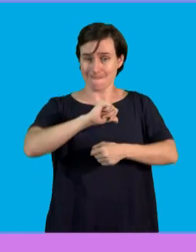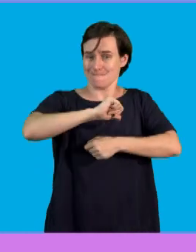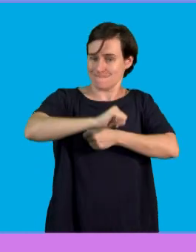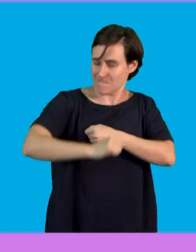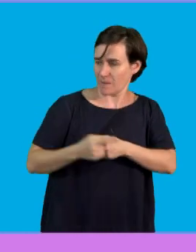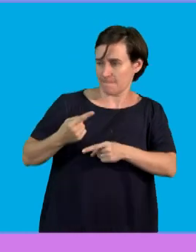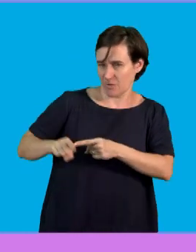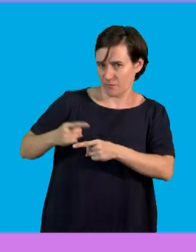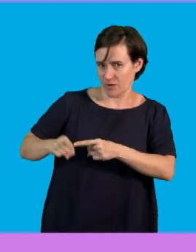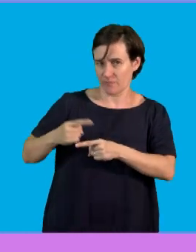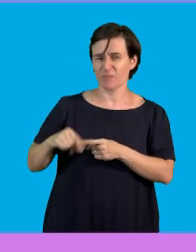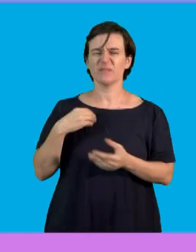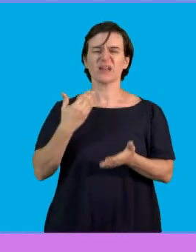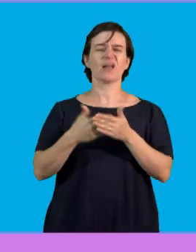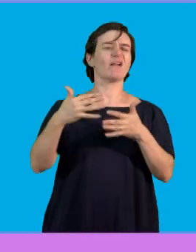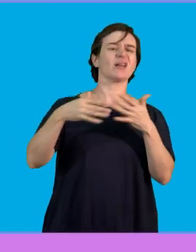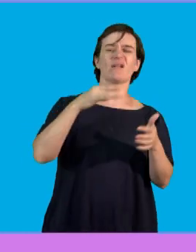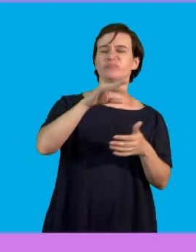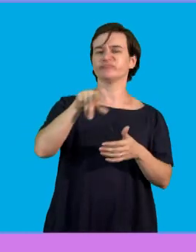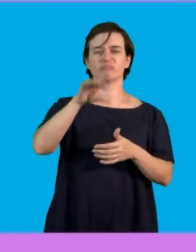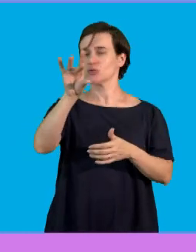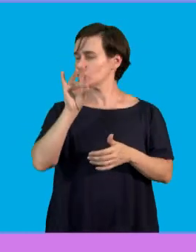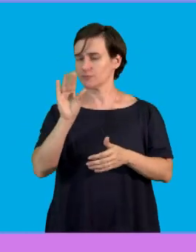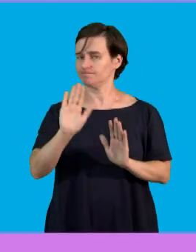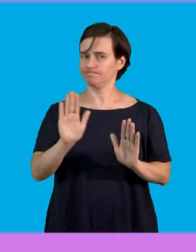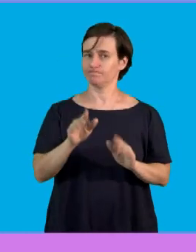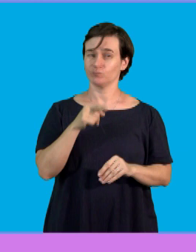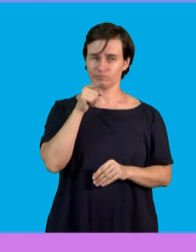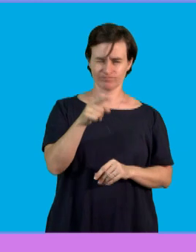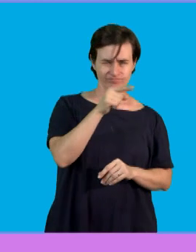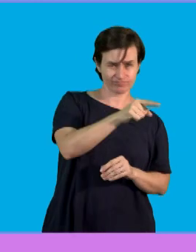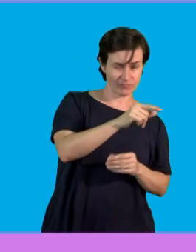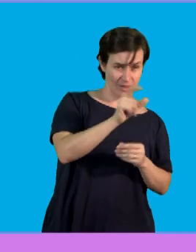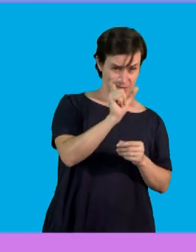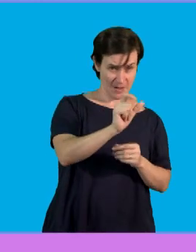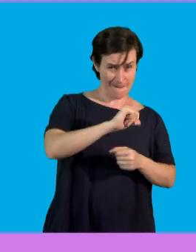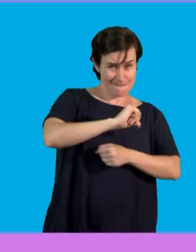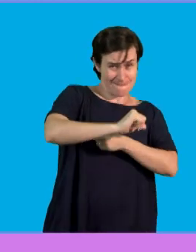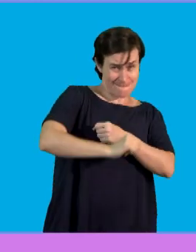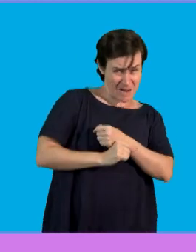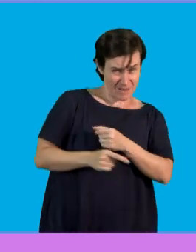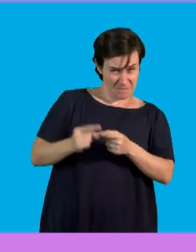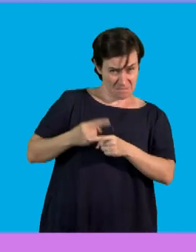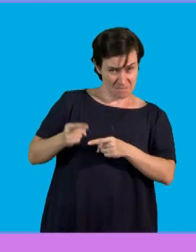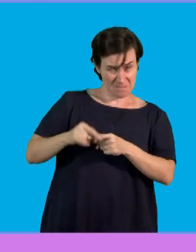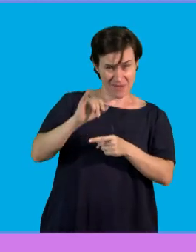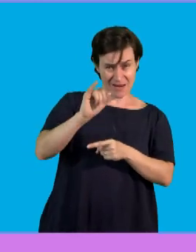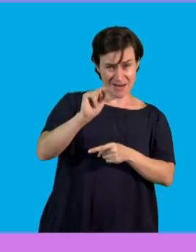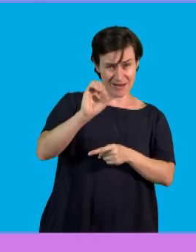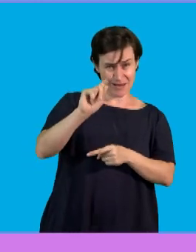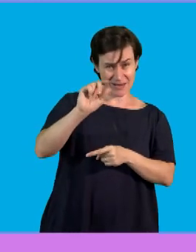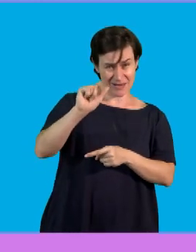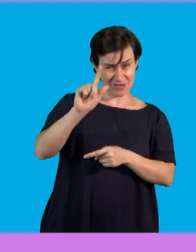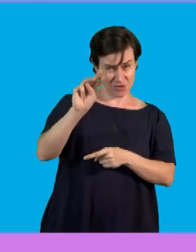take any amount from the table, but you go where it says monthly installment over a period of 24